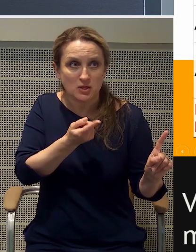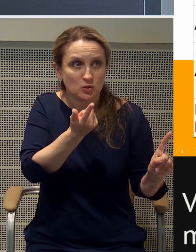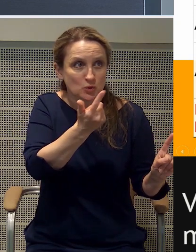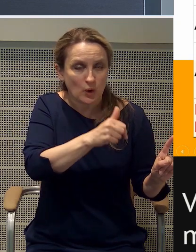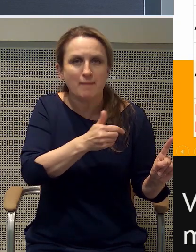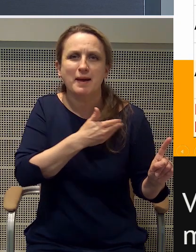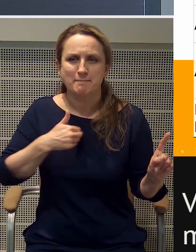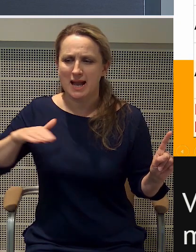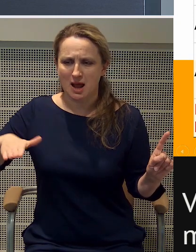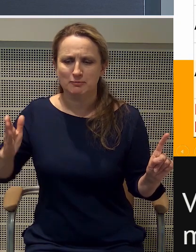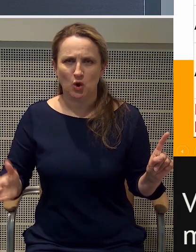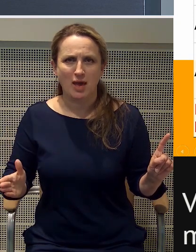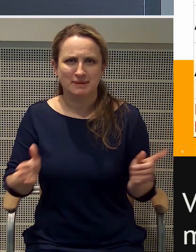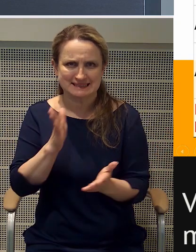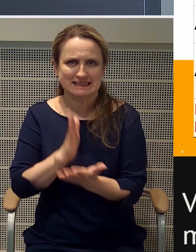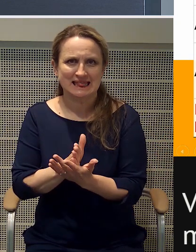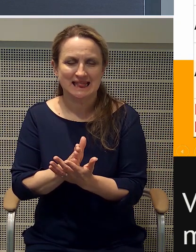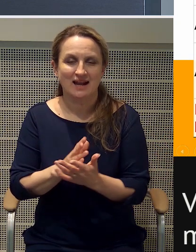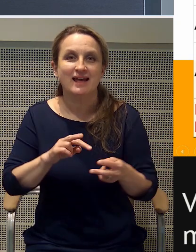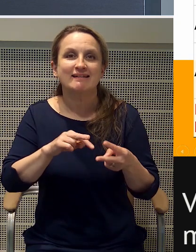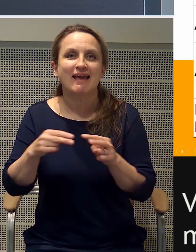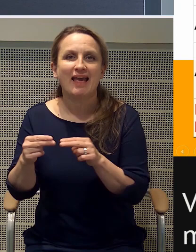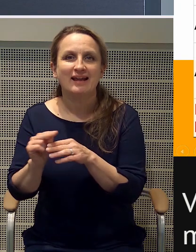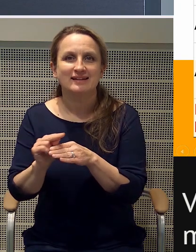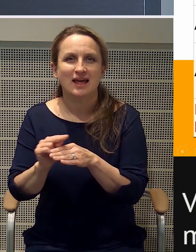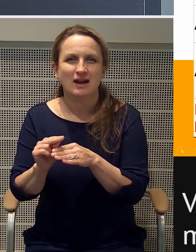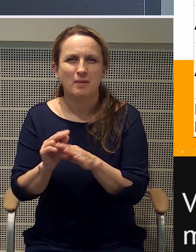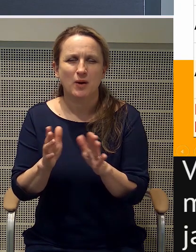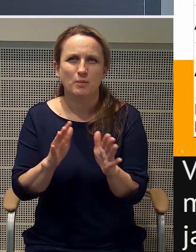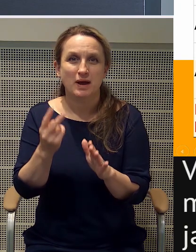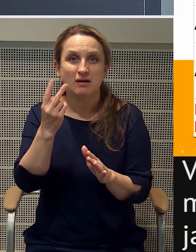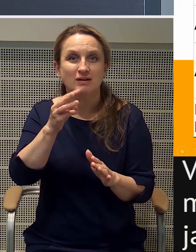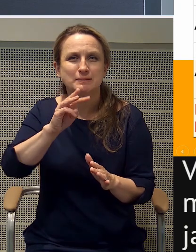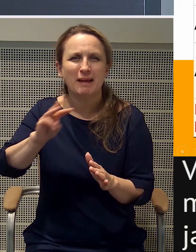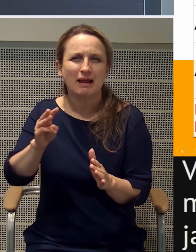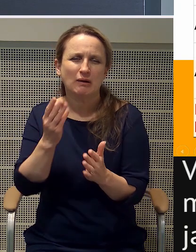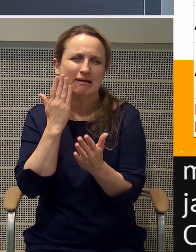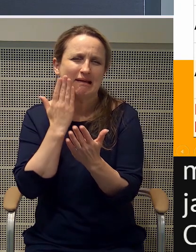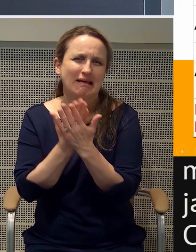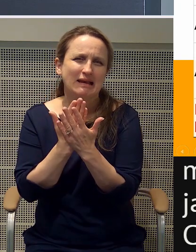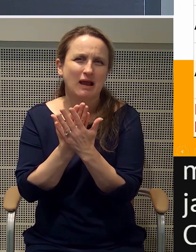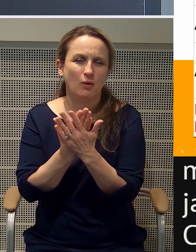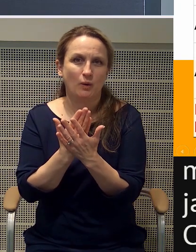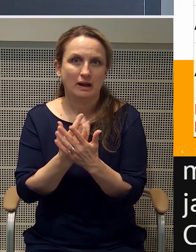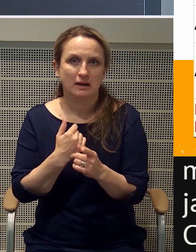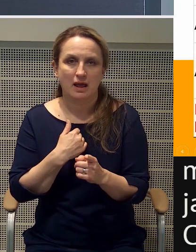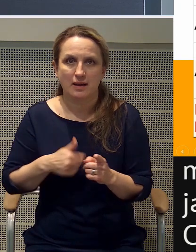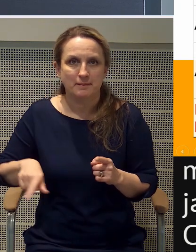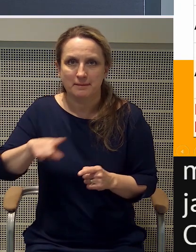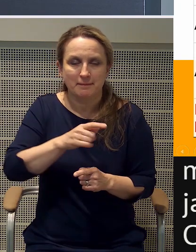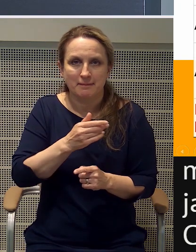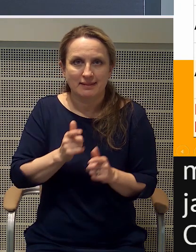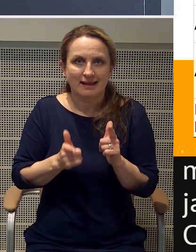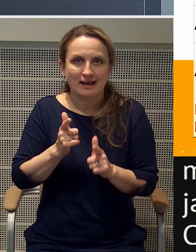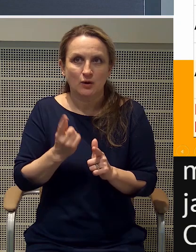We always say that we always have a child for the most expensive medicine in